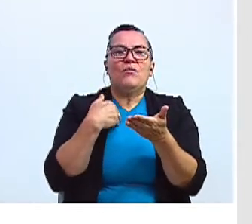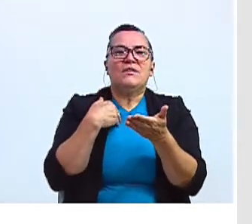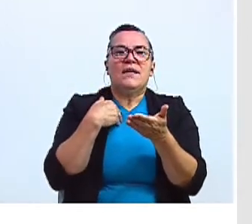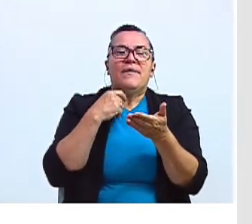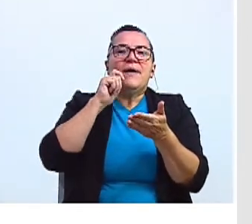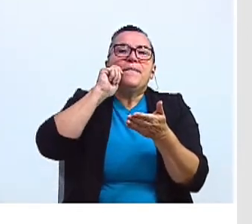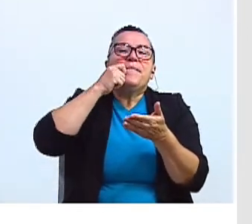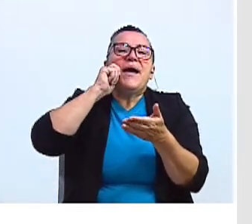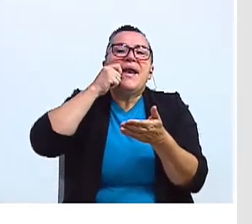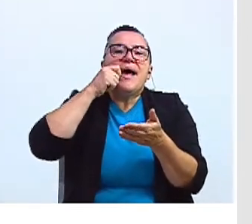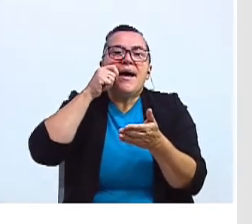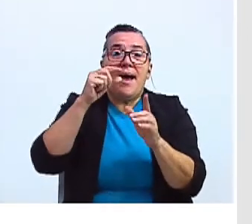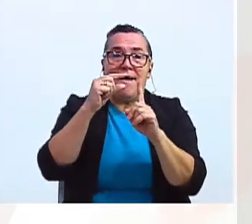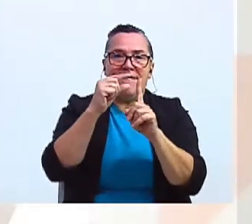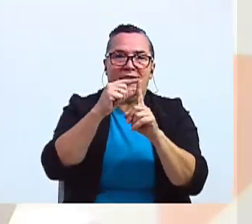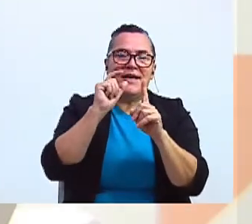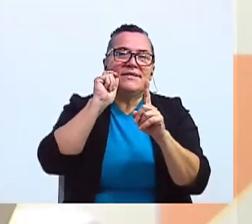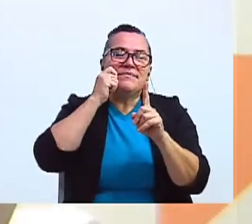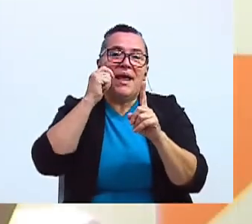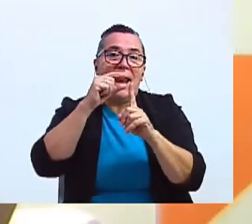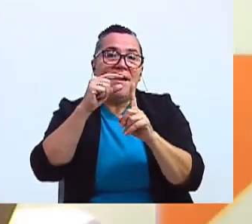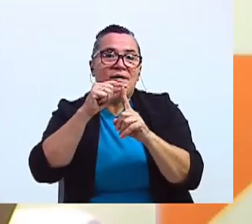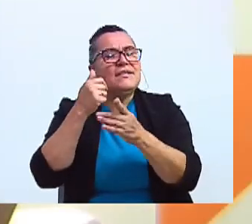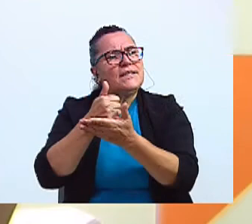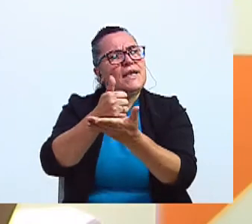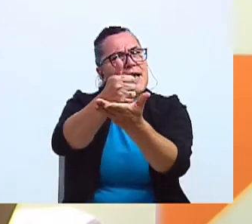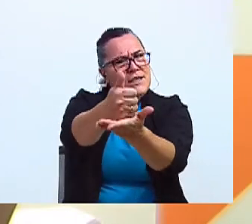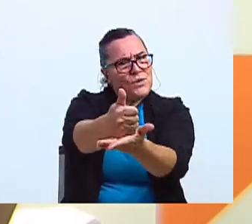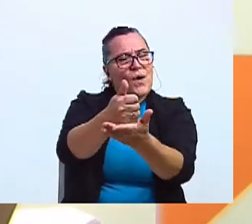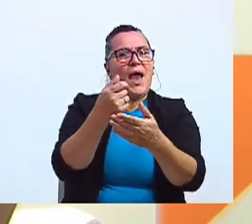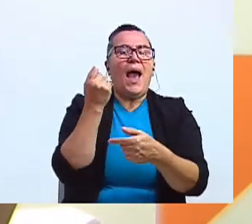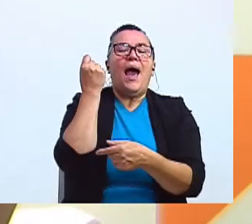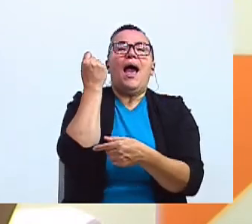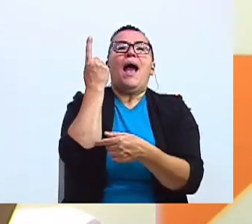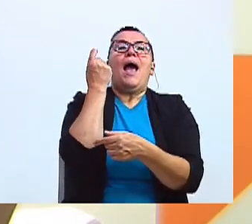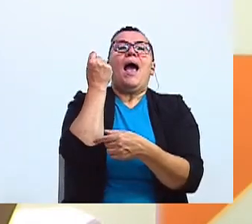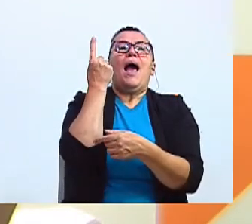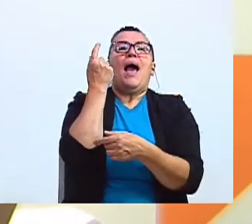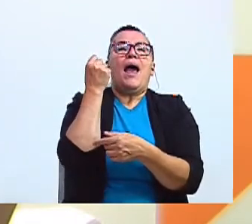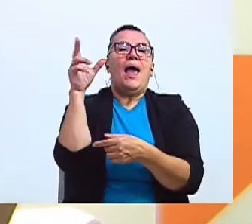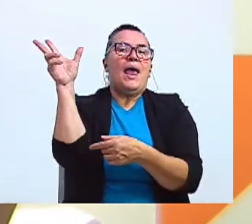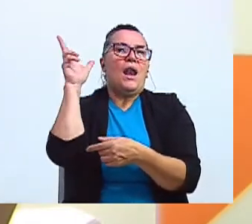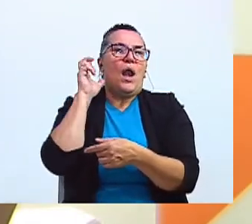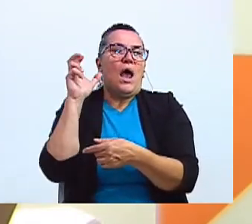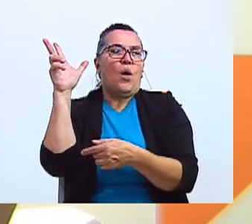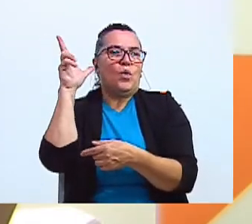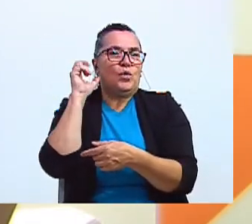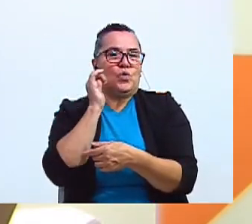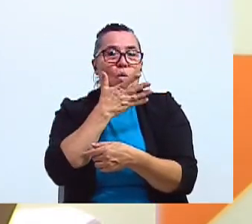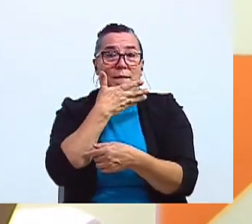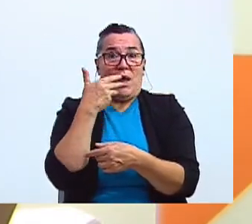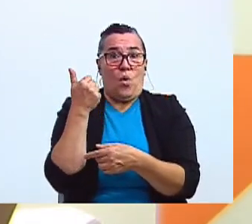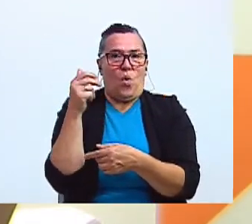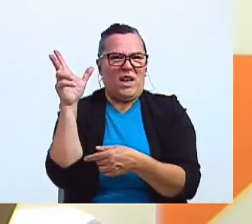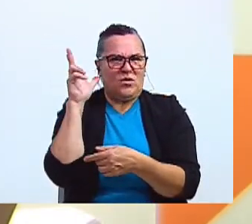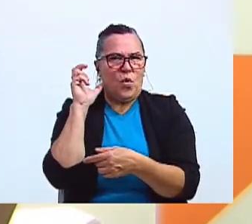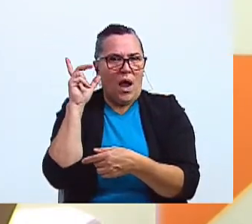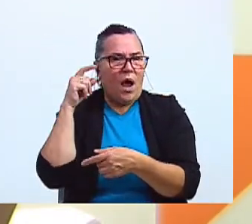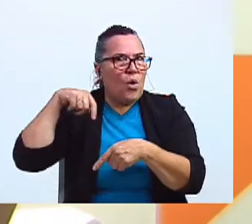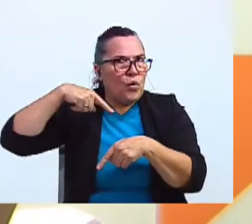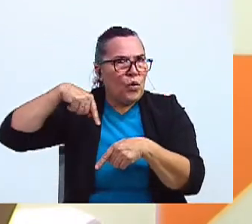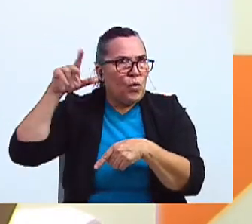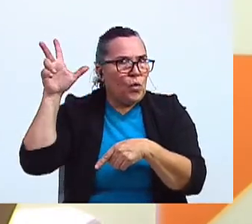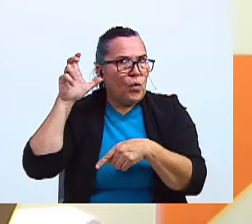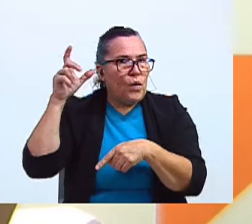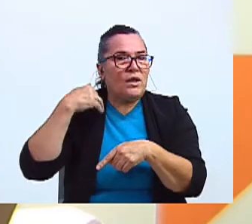keywords that are going to help you understand the audio better. Okay, so there you